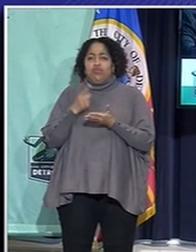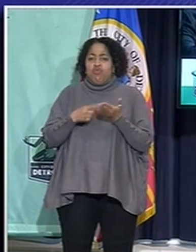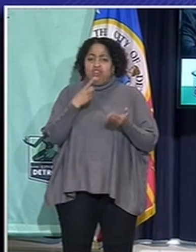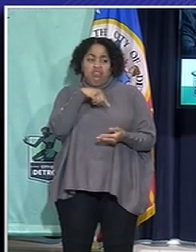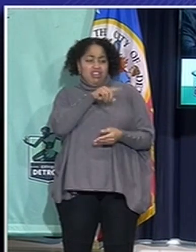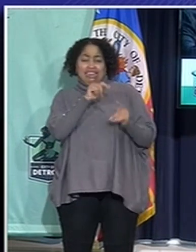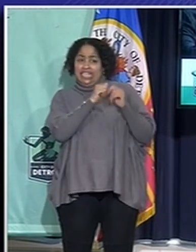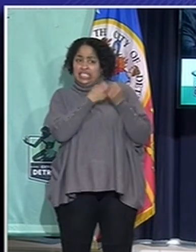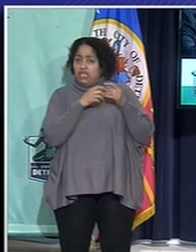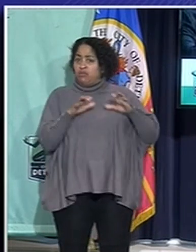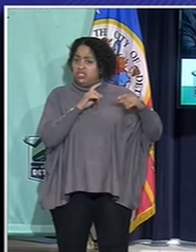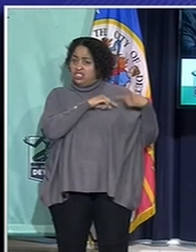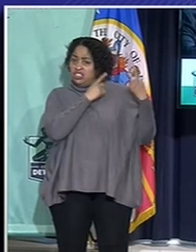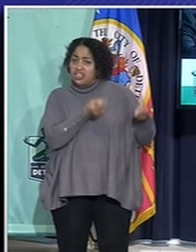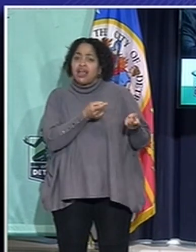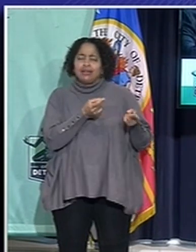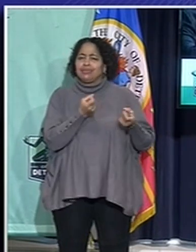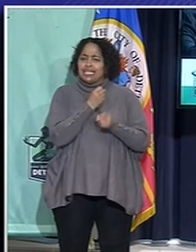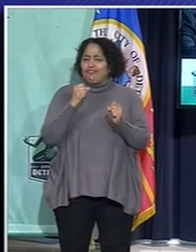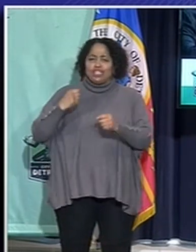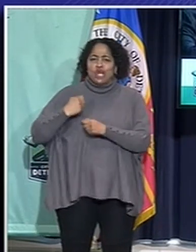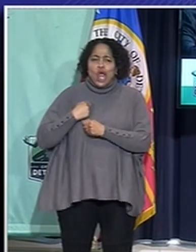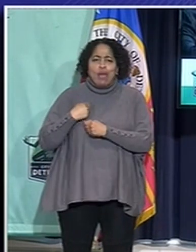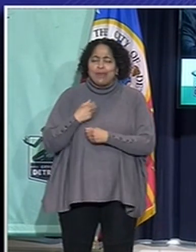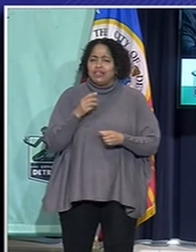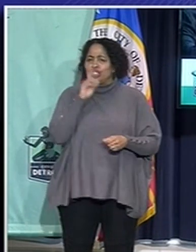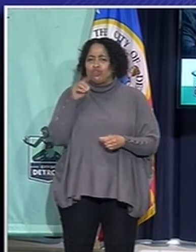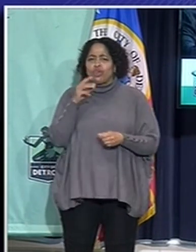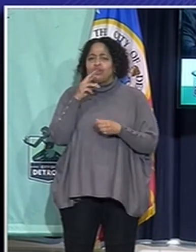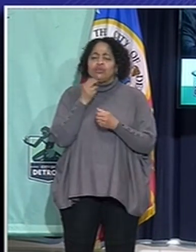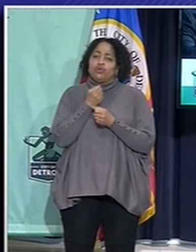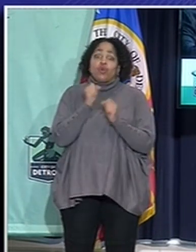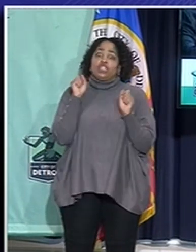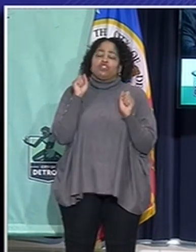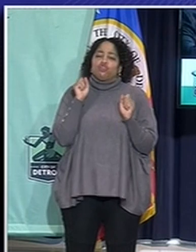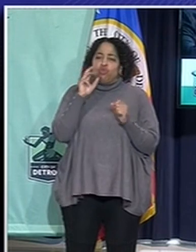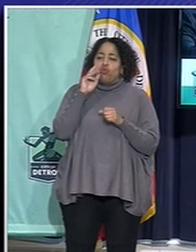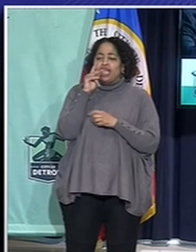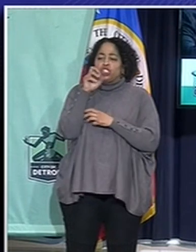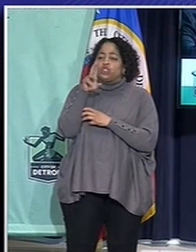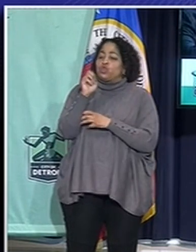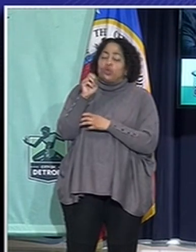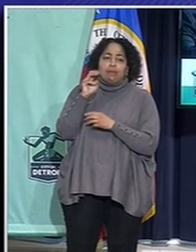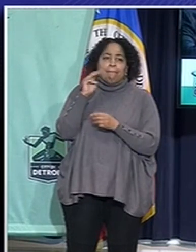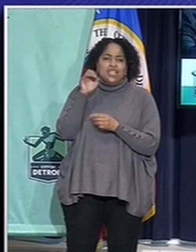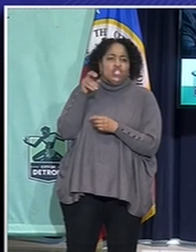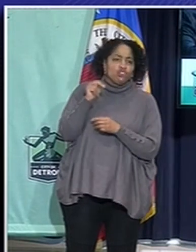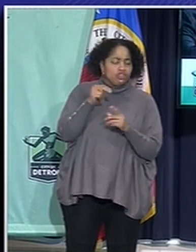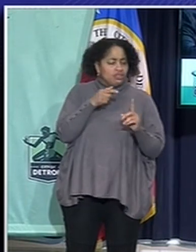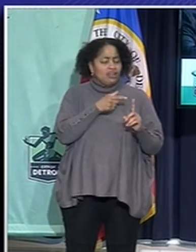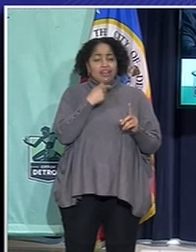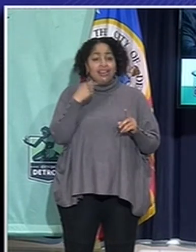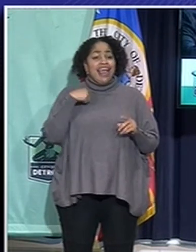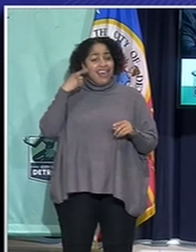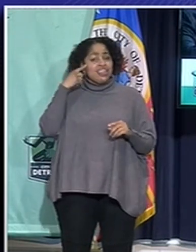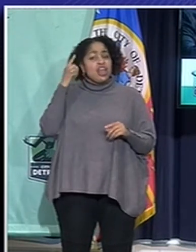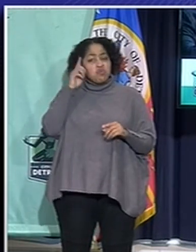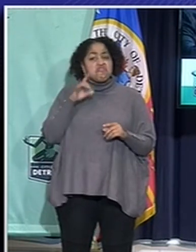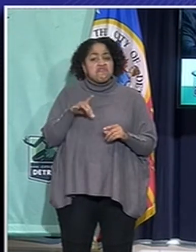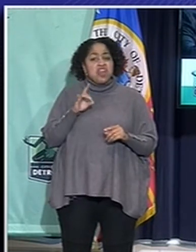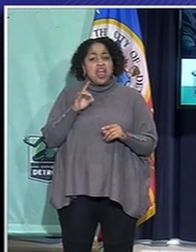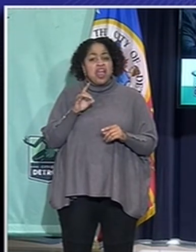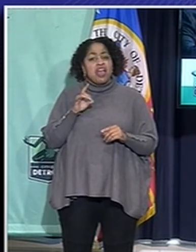done, Salvation Army, Detroit Rescue Mission. This is what, you know, I think this will end up being